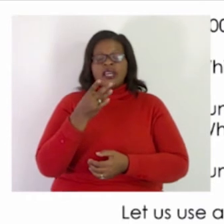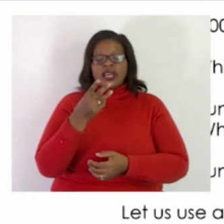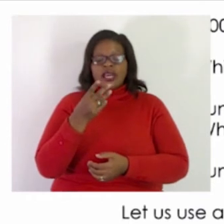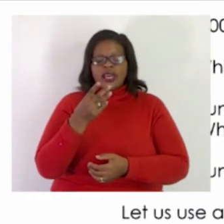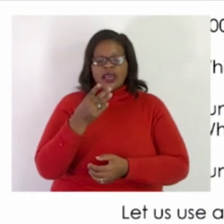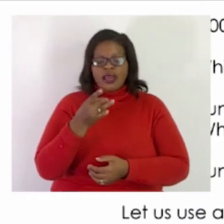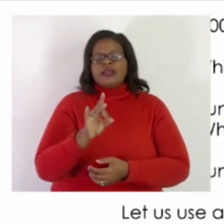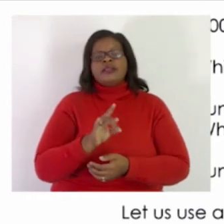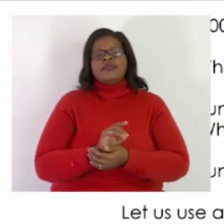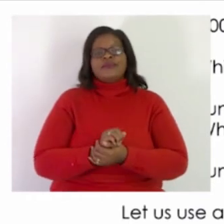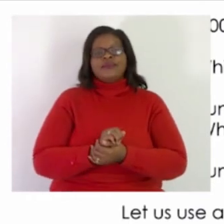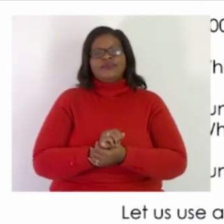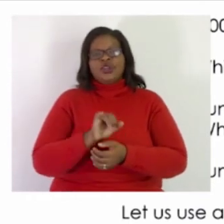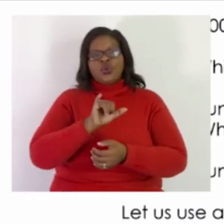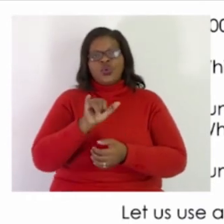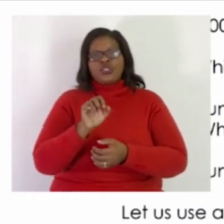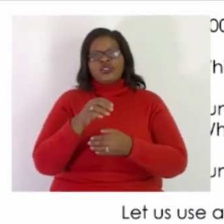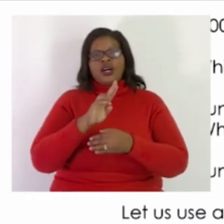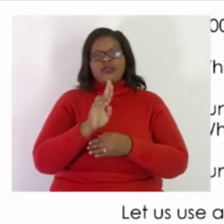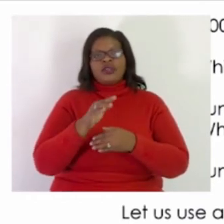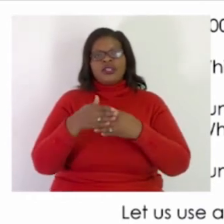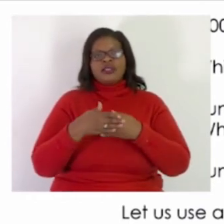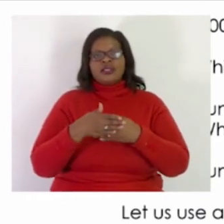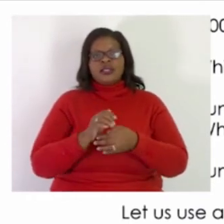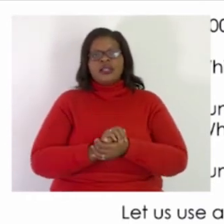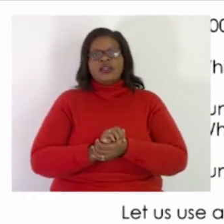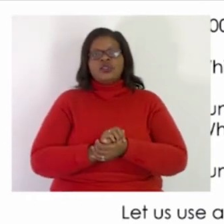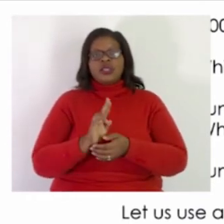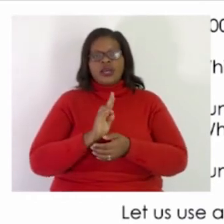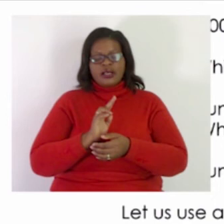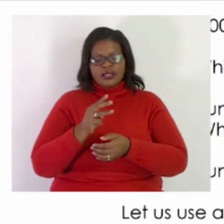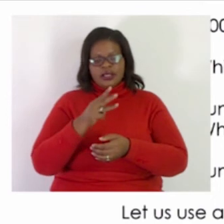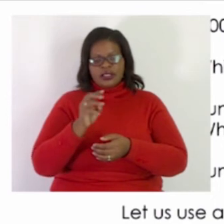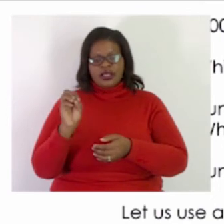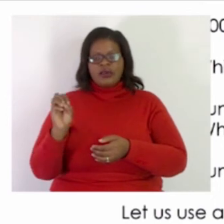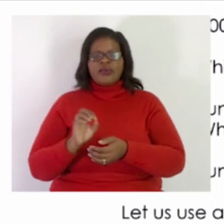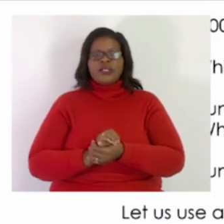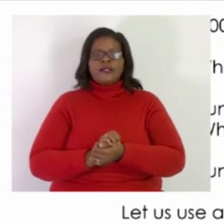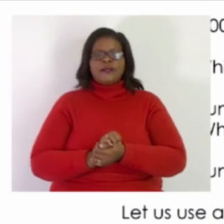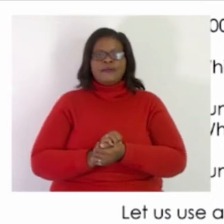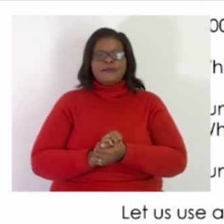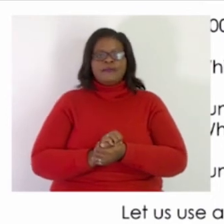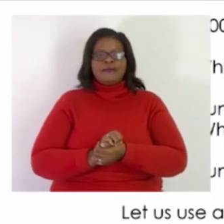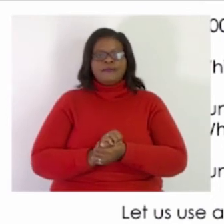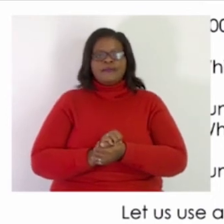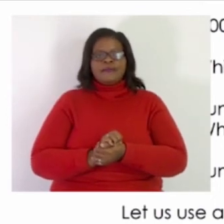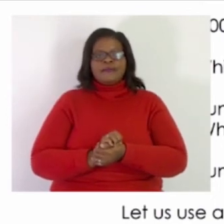number? And we'll say the answer will be 300. So in that manner,